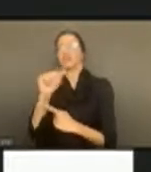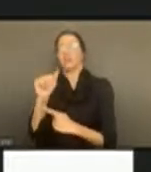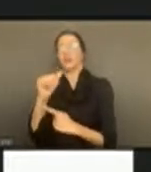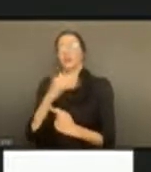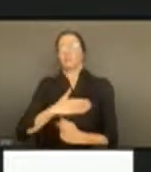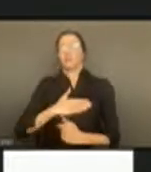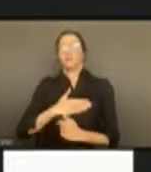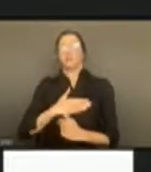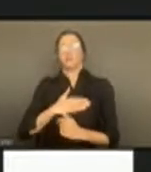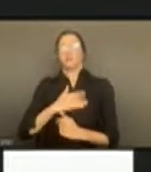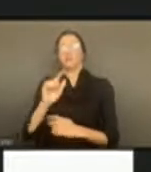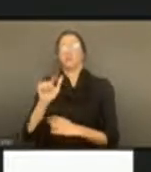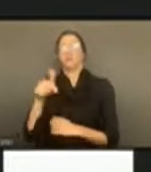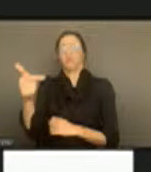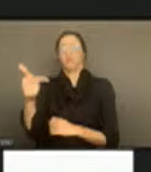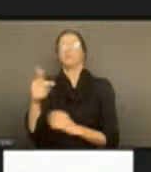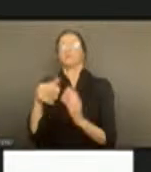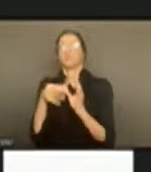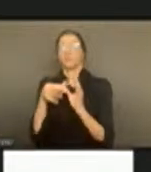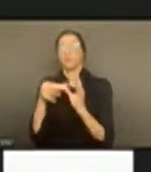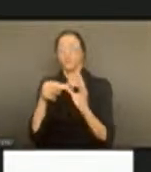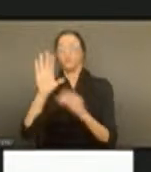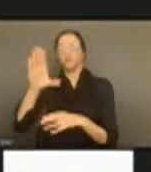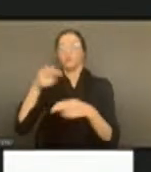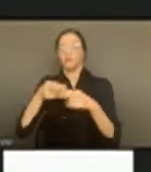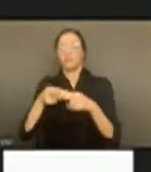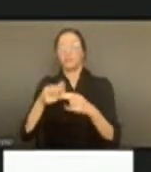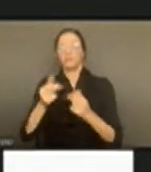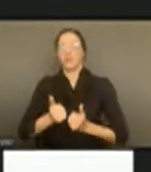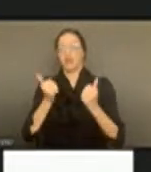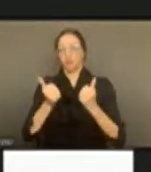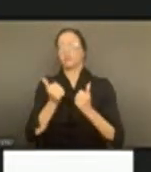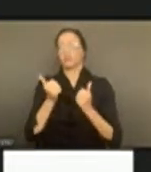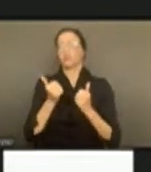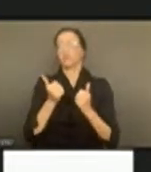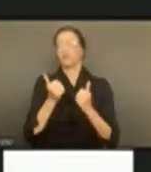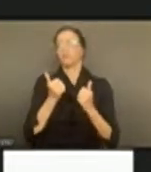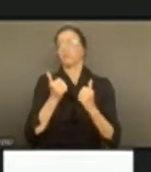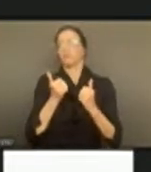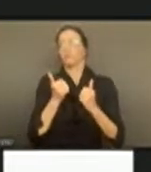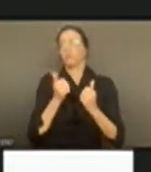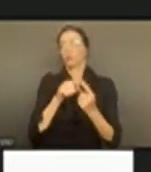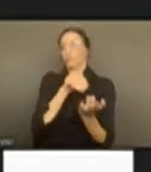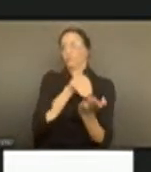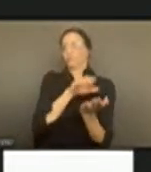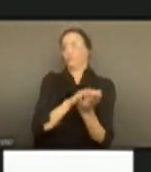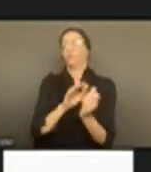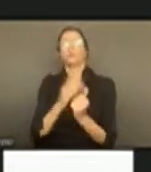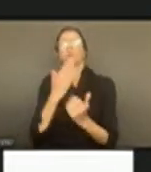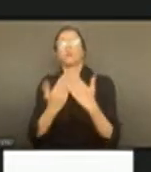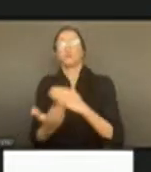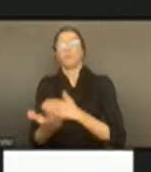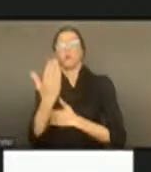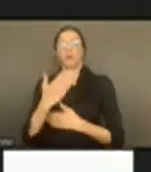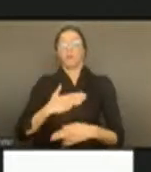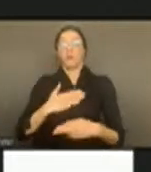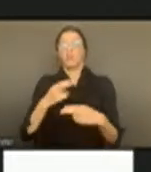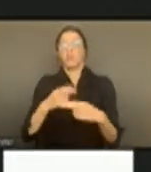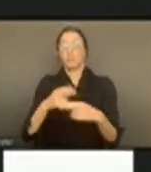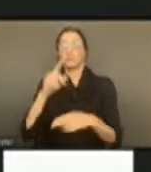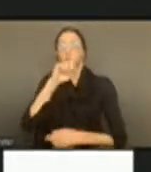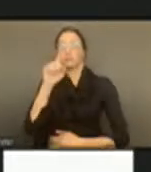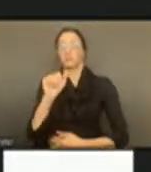and state your name and address for the record. Hello, good morning. My name is Zaina Alsus. My address